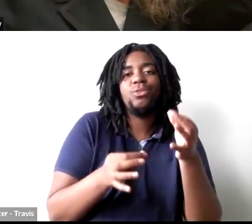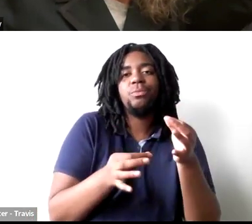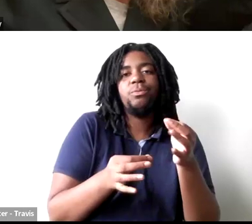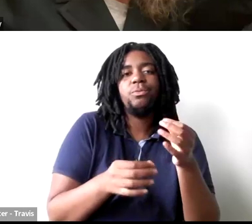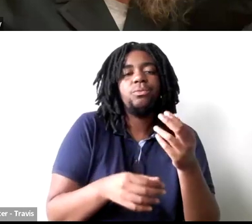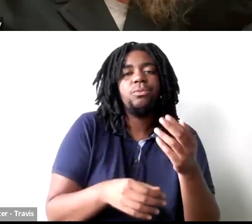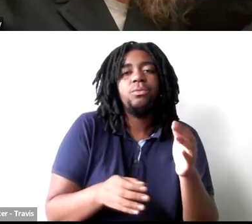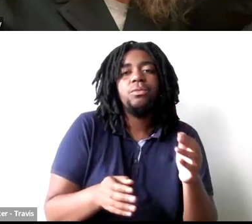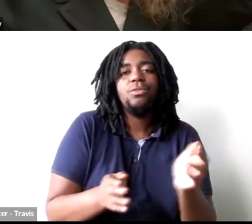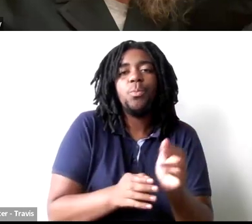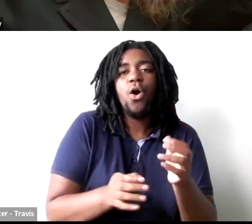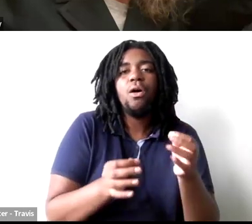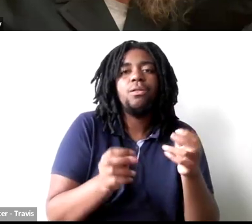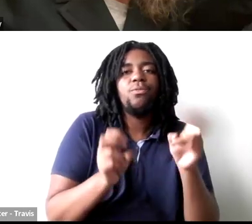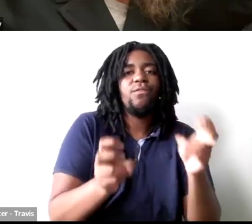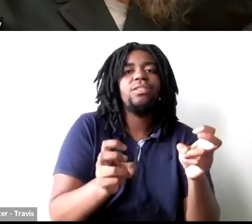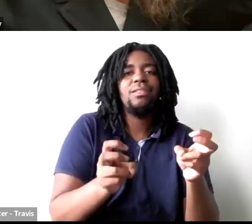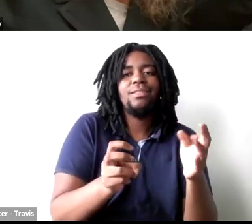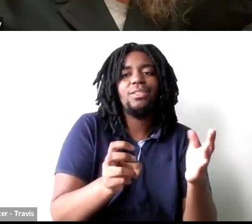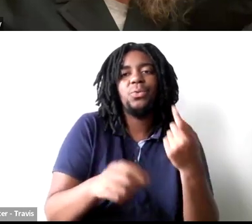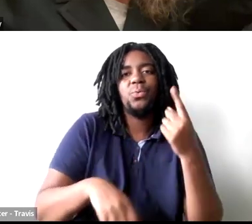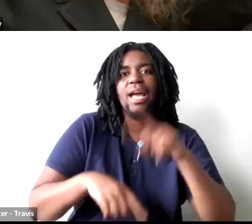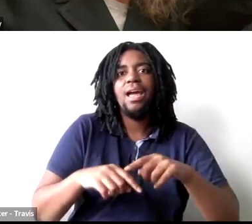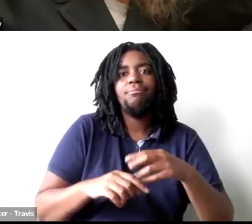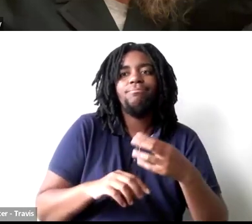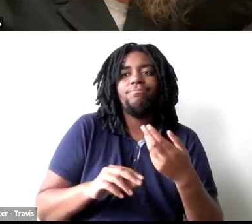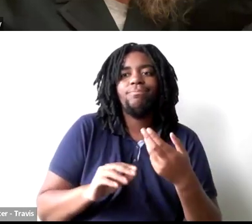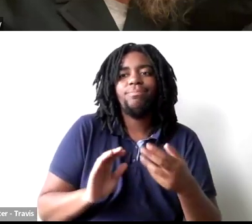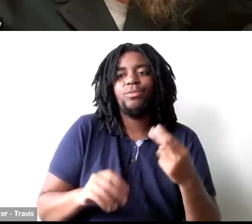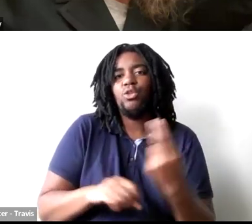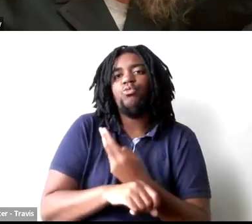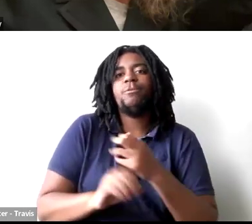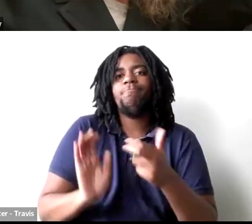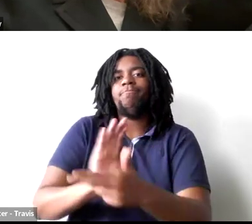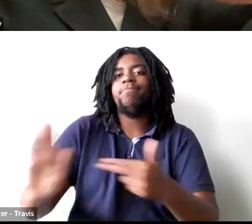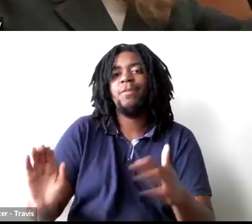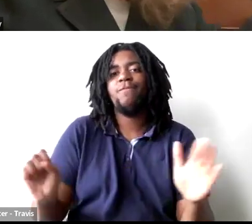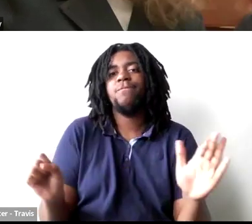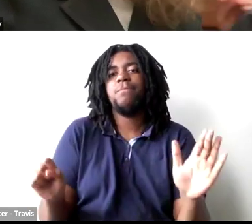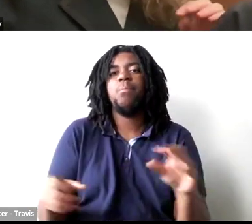someone who has left us a body of work